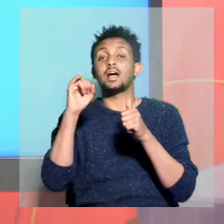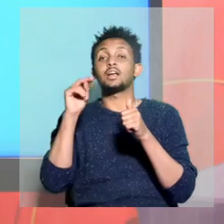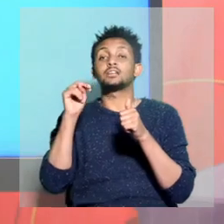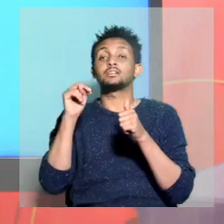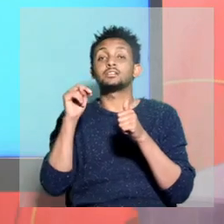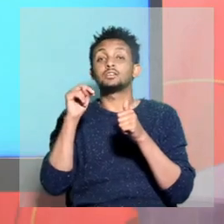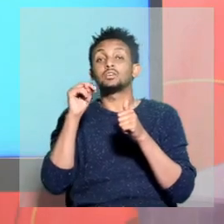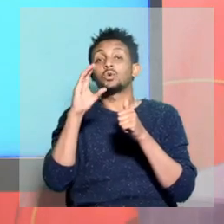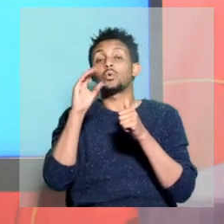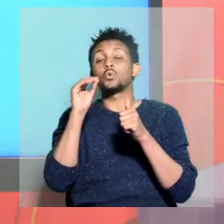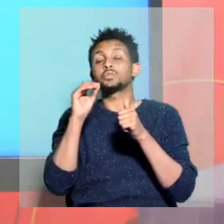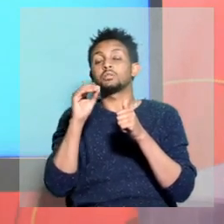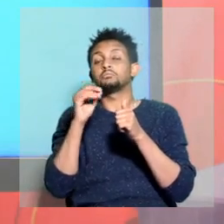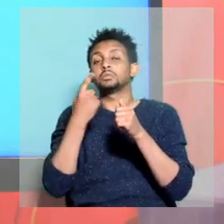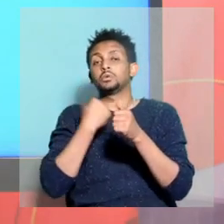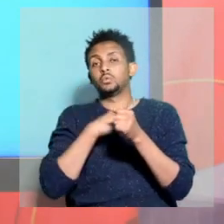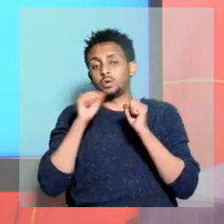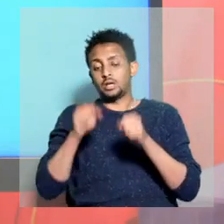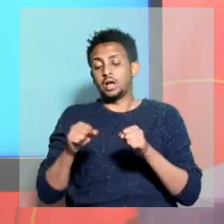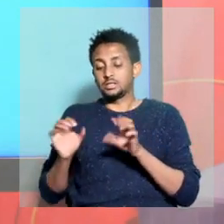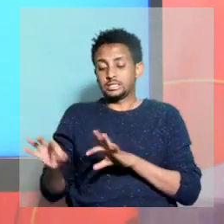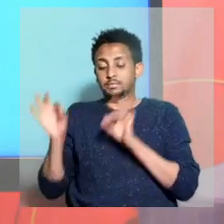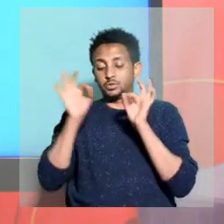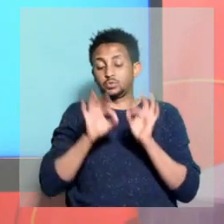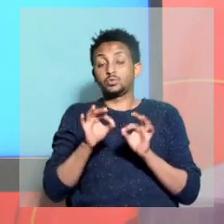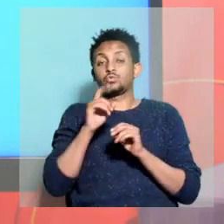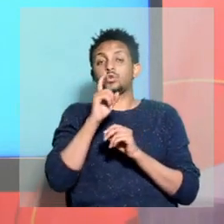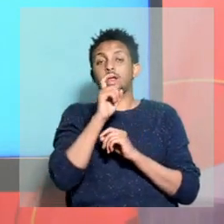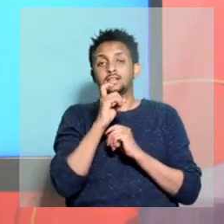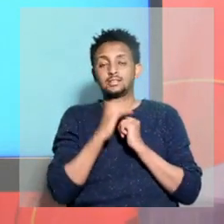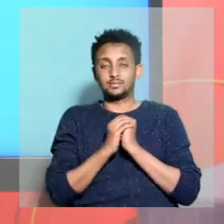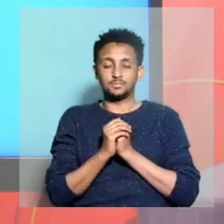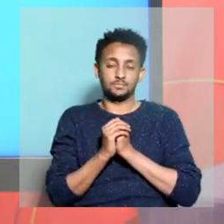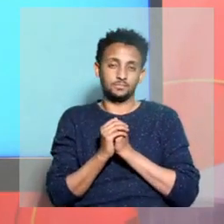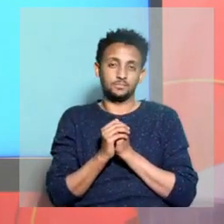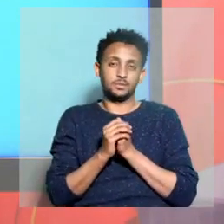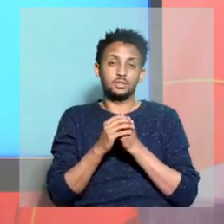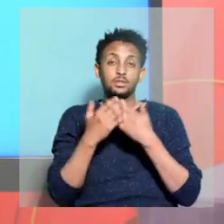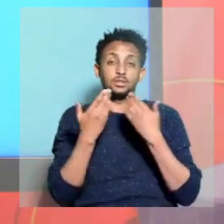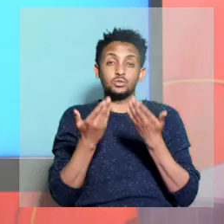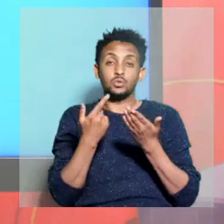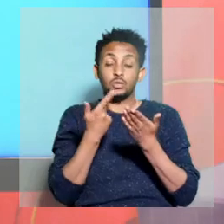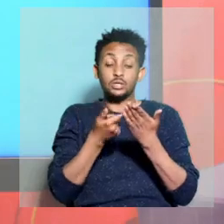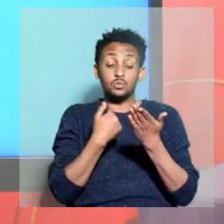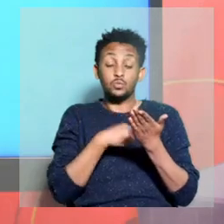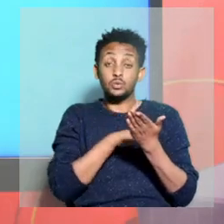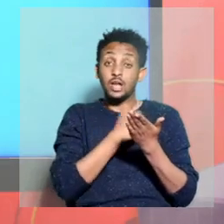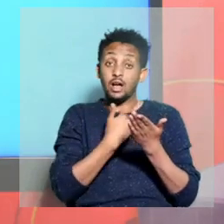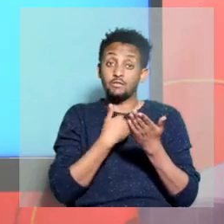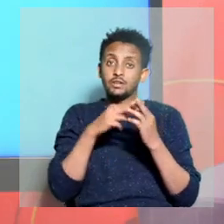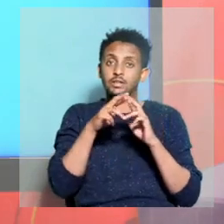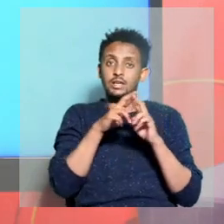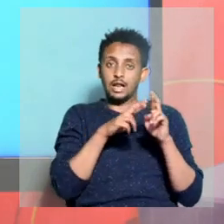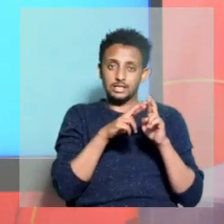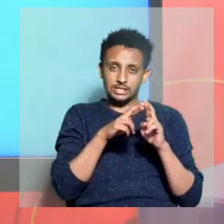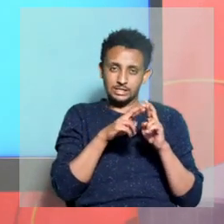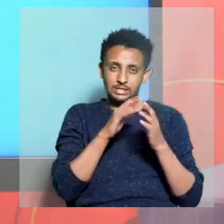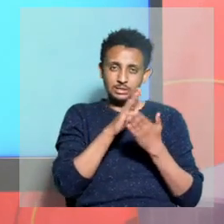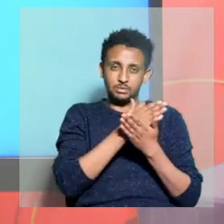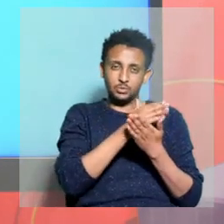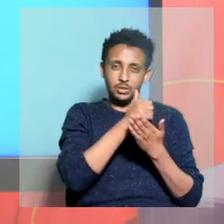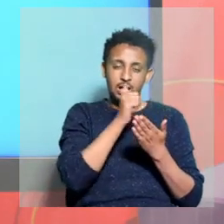t or a cos omega t, you can substitute with x. So here you'd have a relation